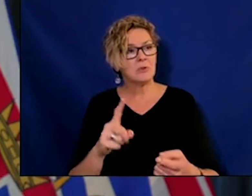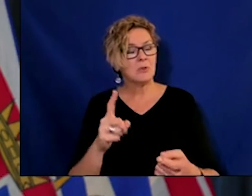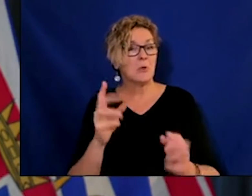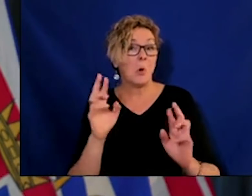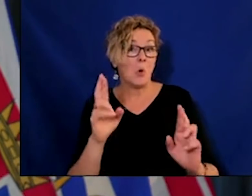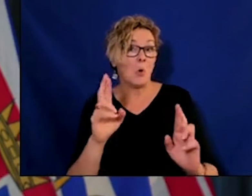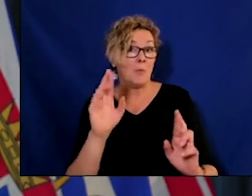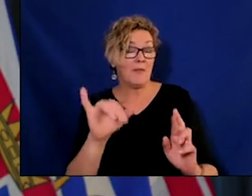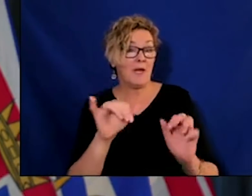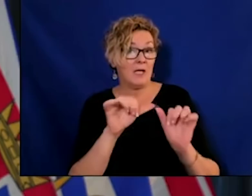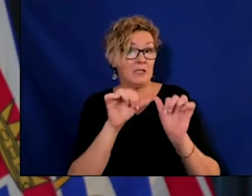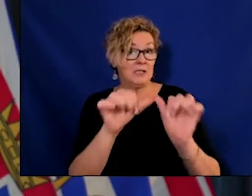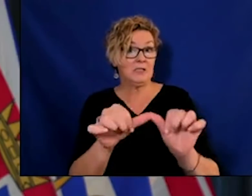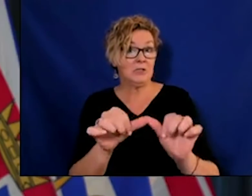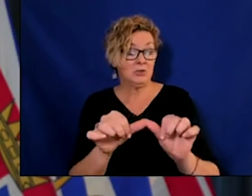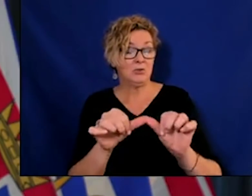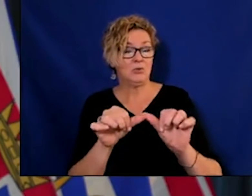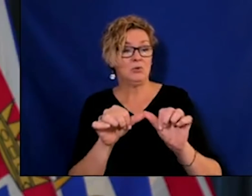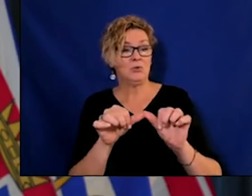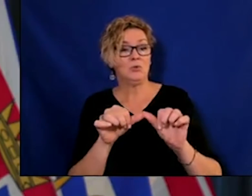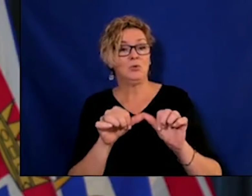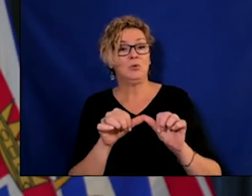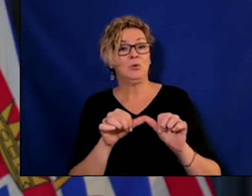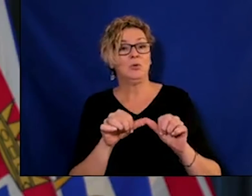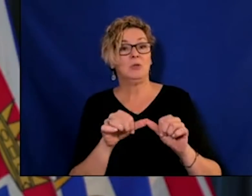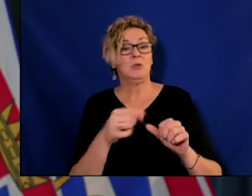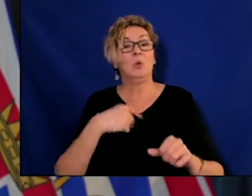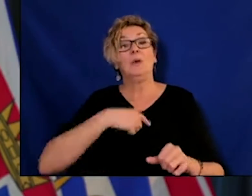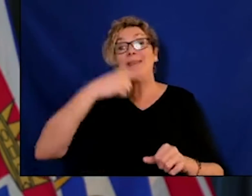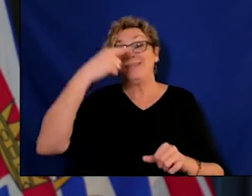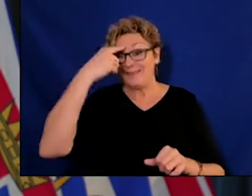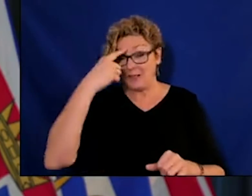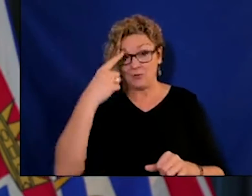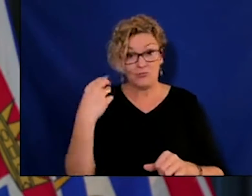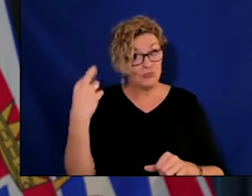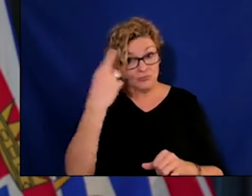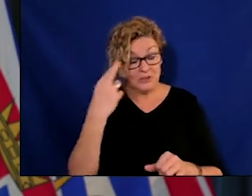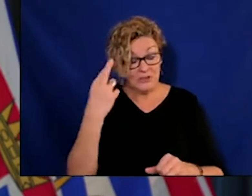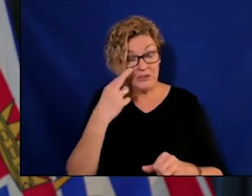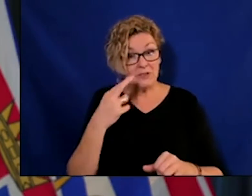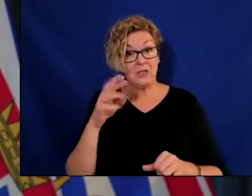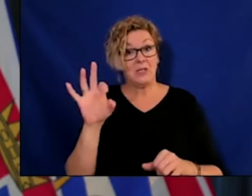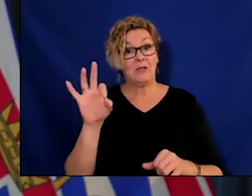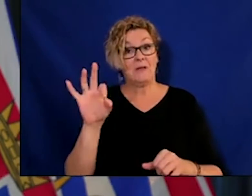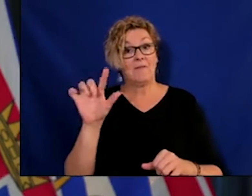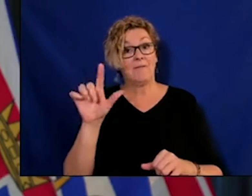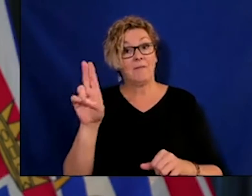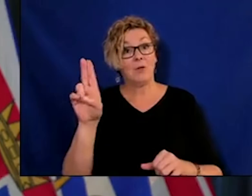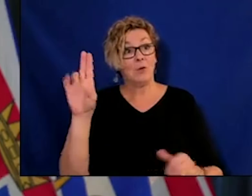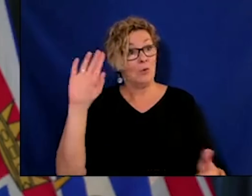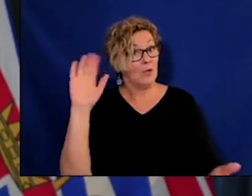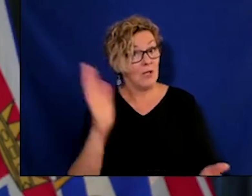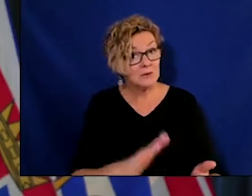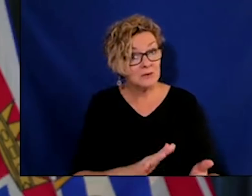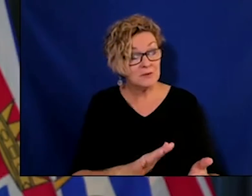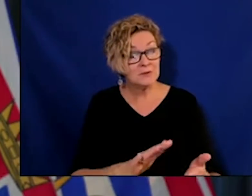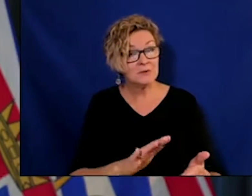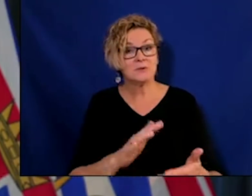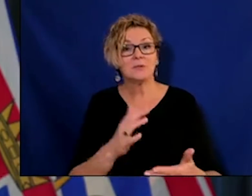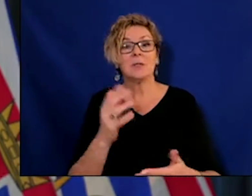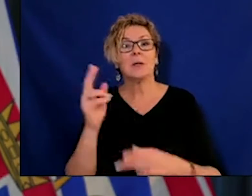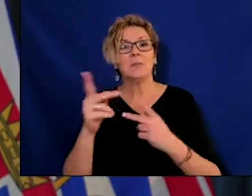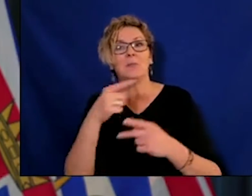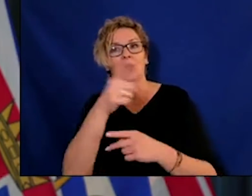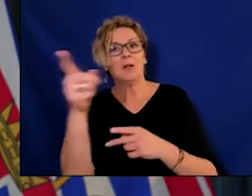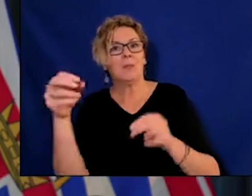have in place to prevent transmission of COVID-19, because it is transmitted in very similar ways through droplets that we